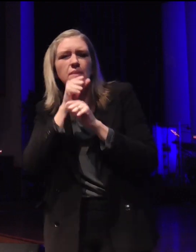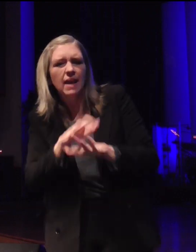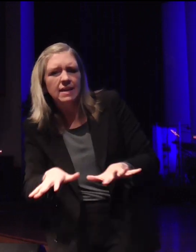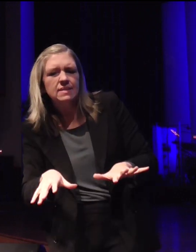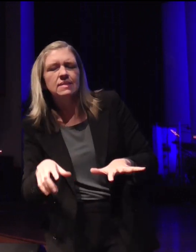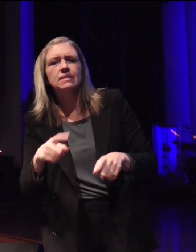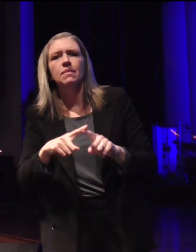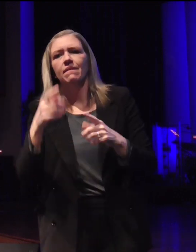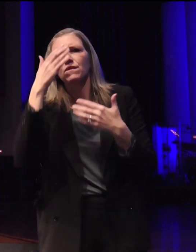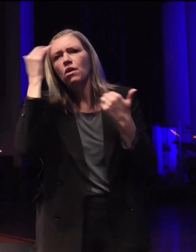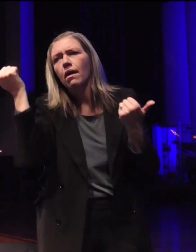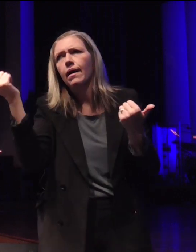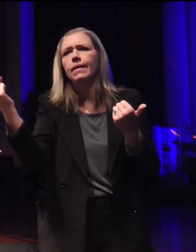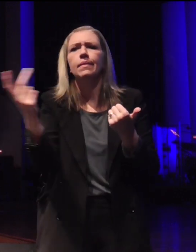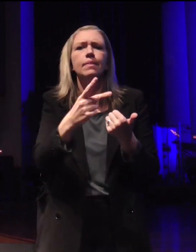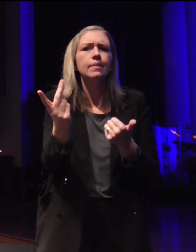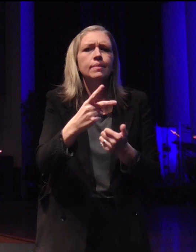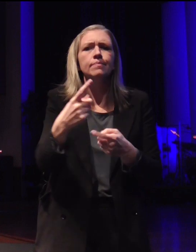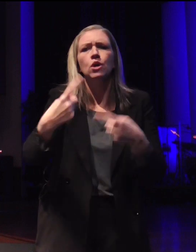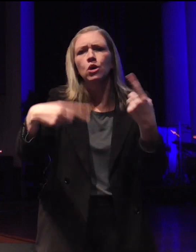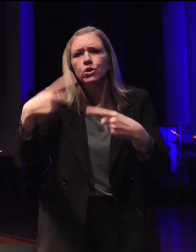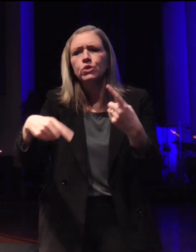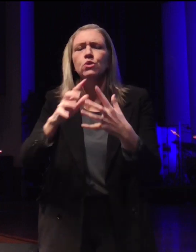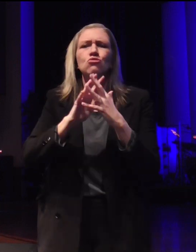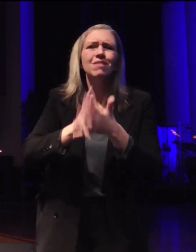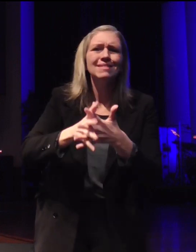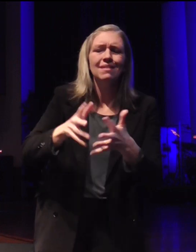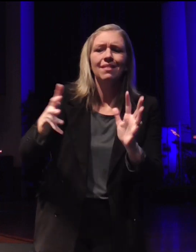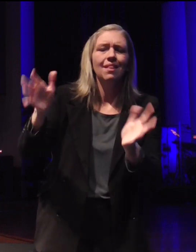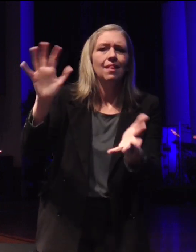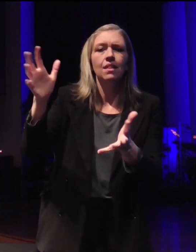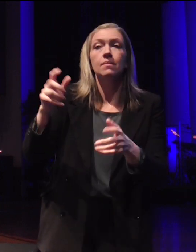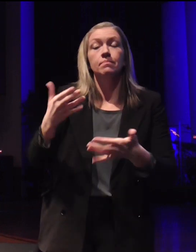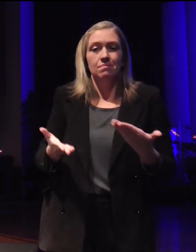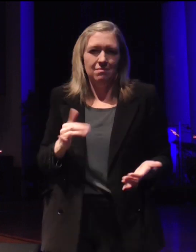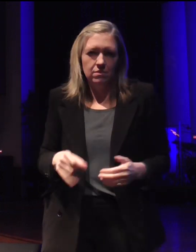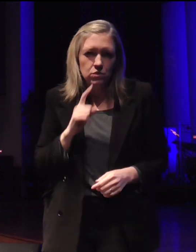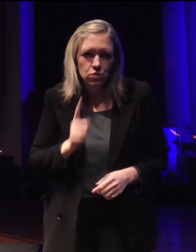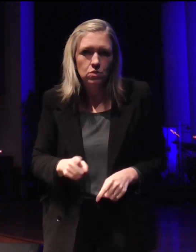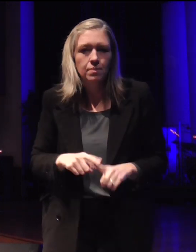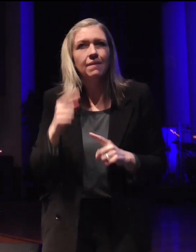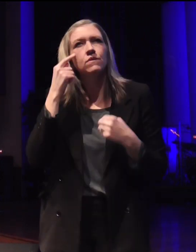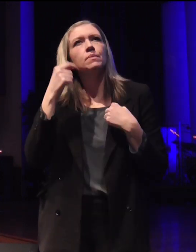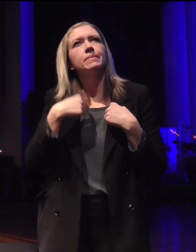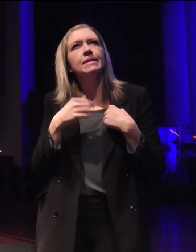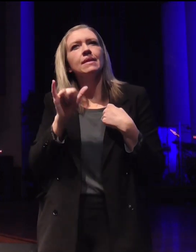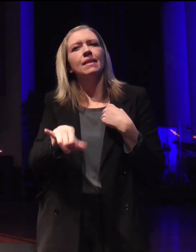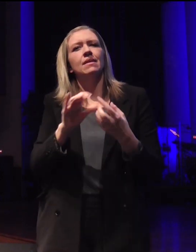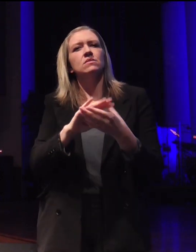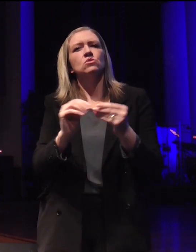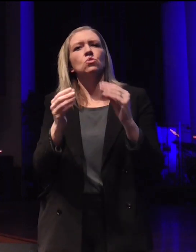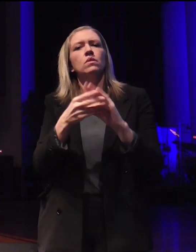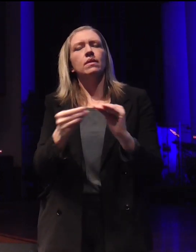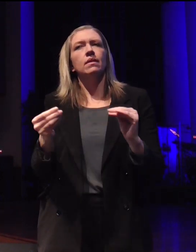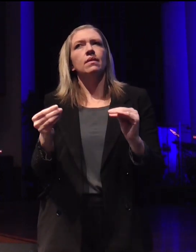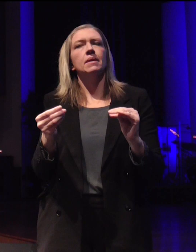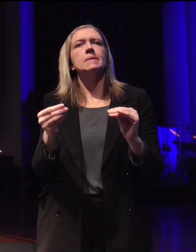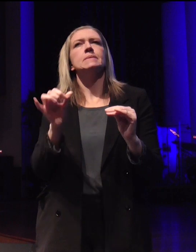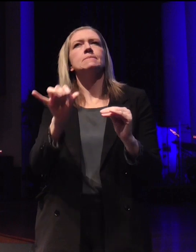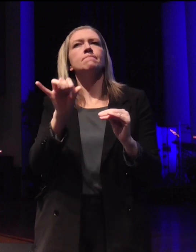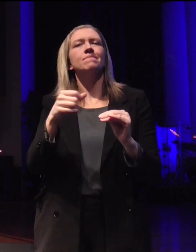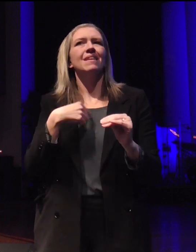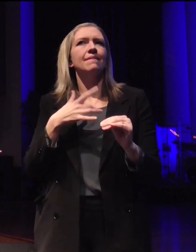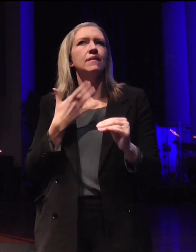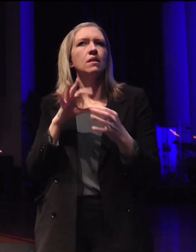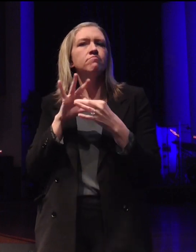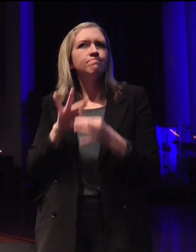with him and they're wrestling. That might be true, but for me, that story has always represented, and I anchor into